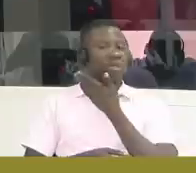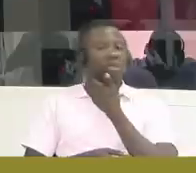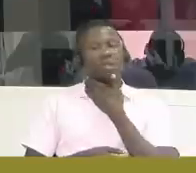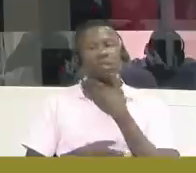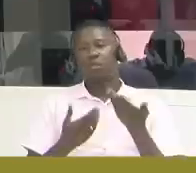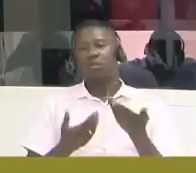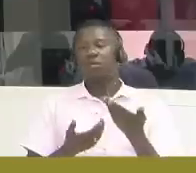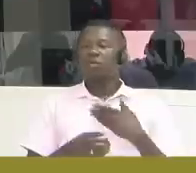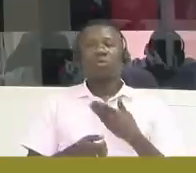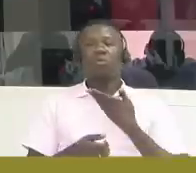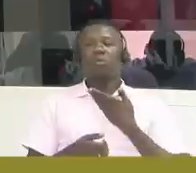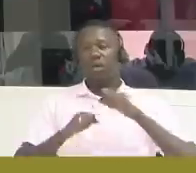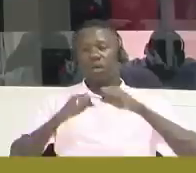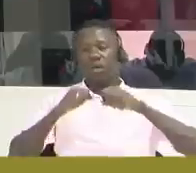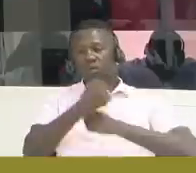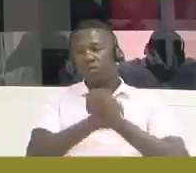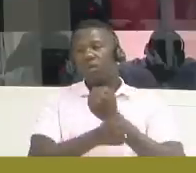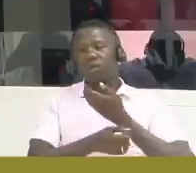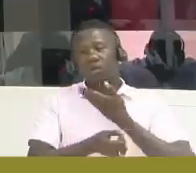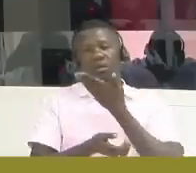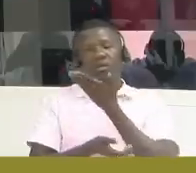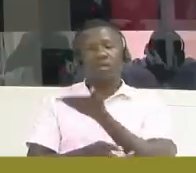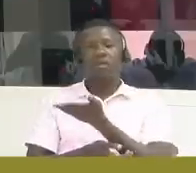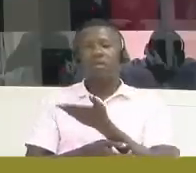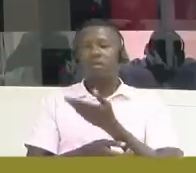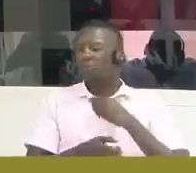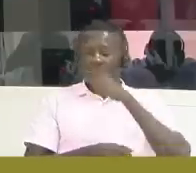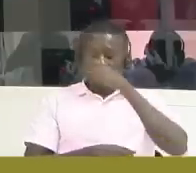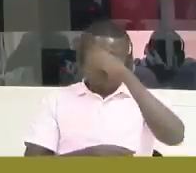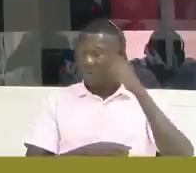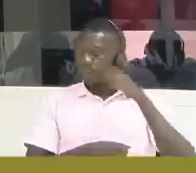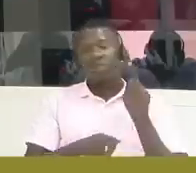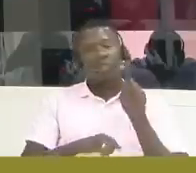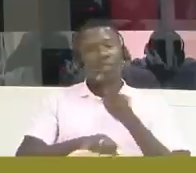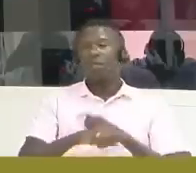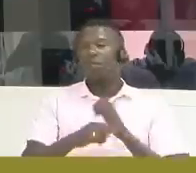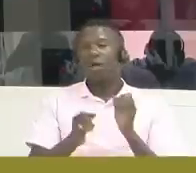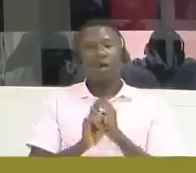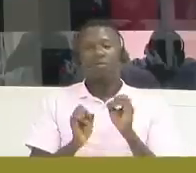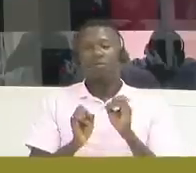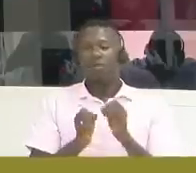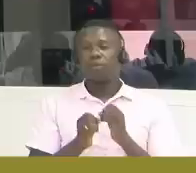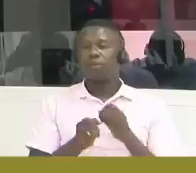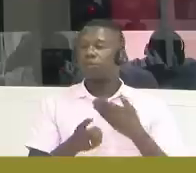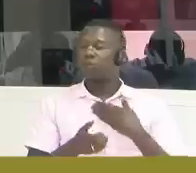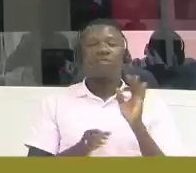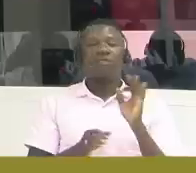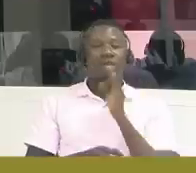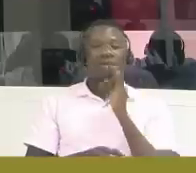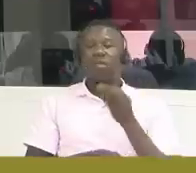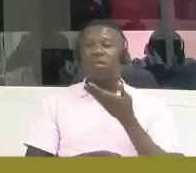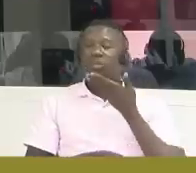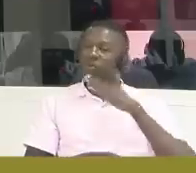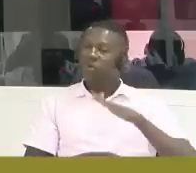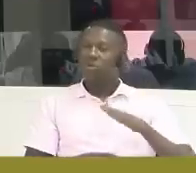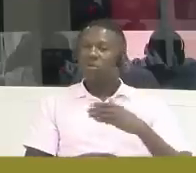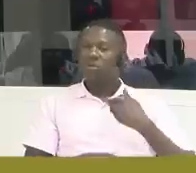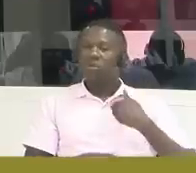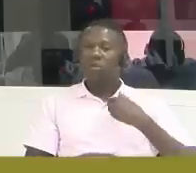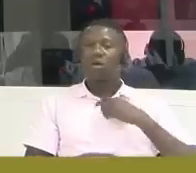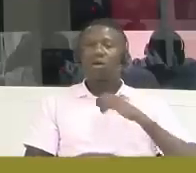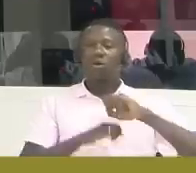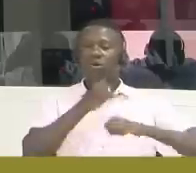I was a housewife. I was not working at the time. I was very young. My husband